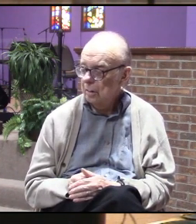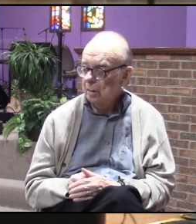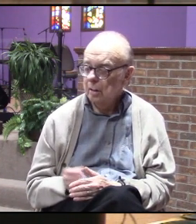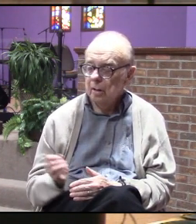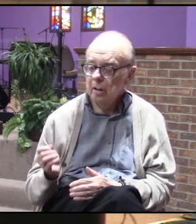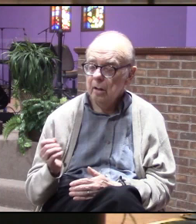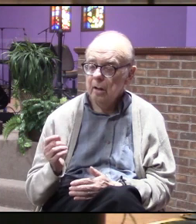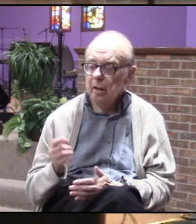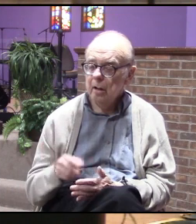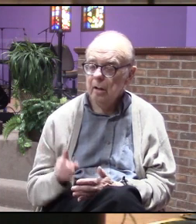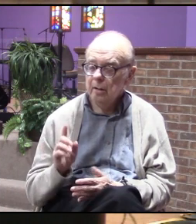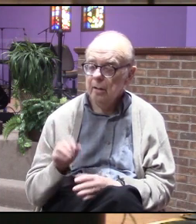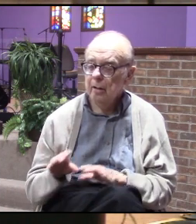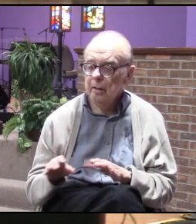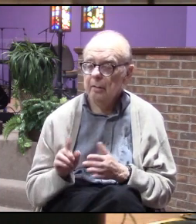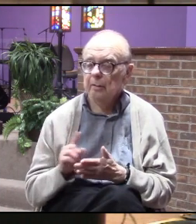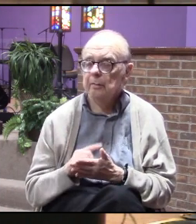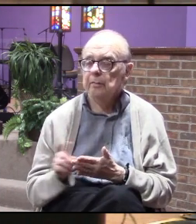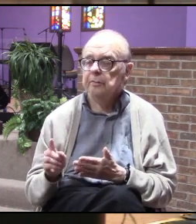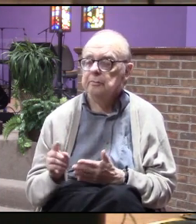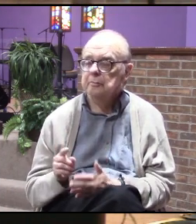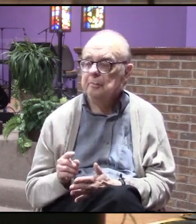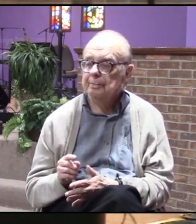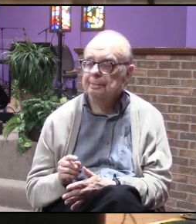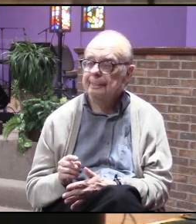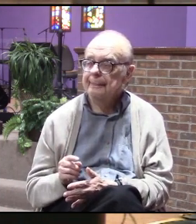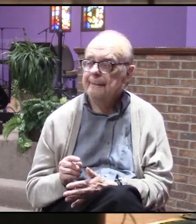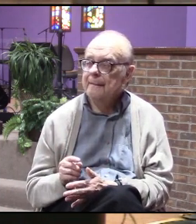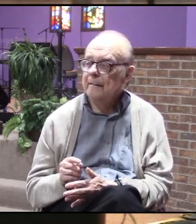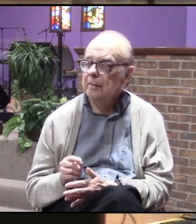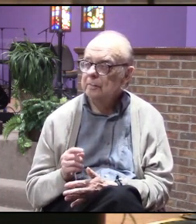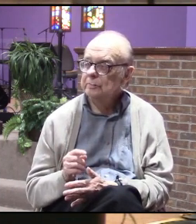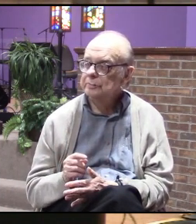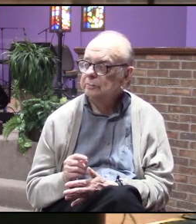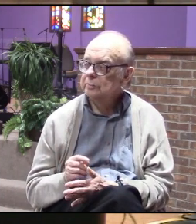And so what I need you to do this week